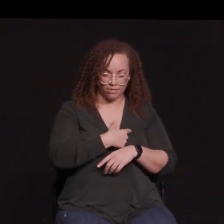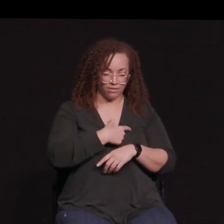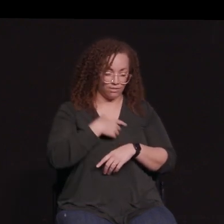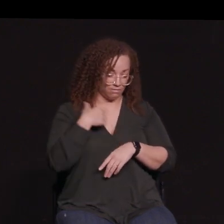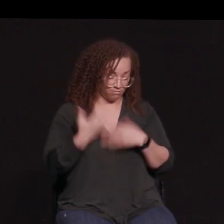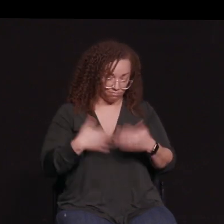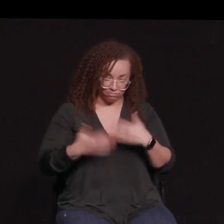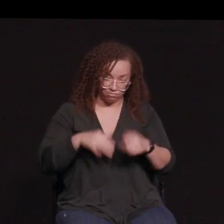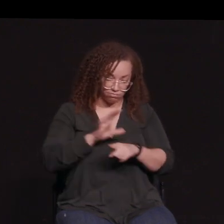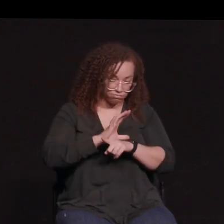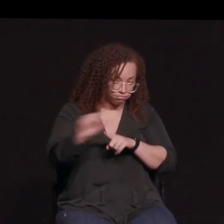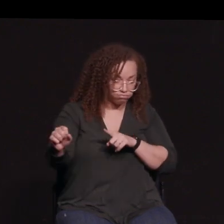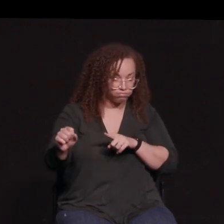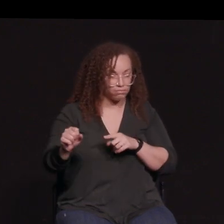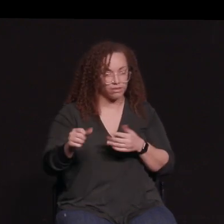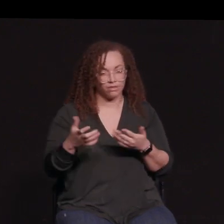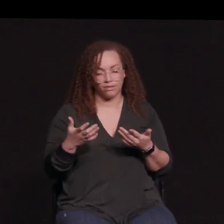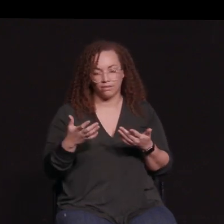Black death.